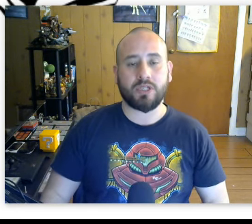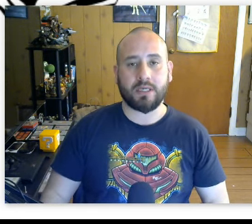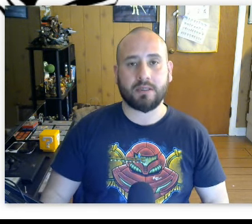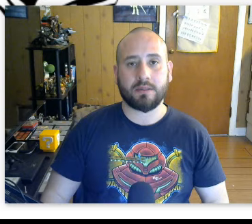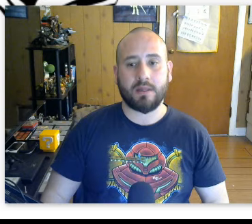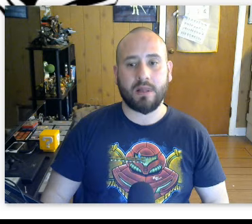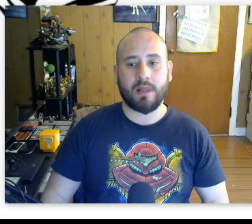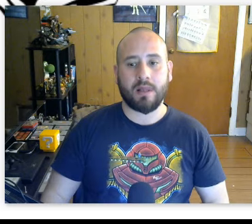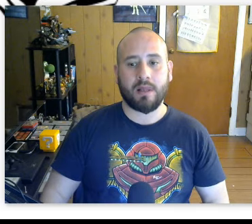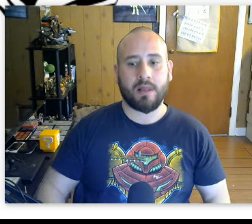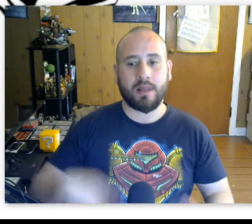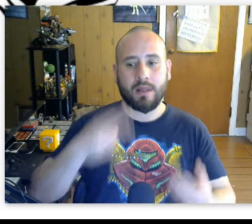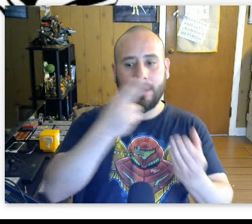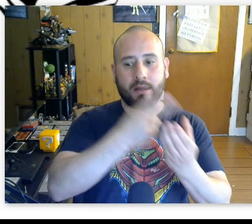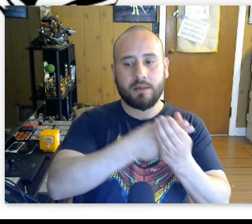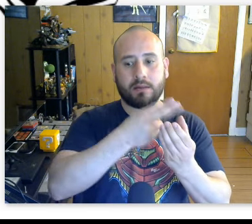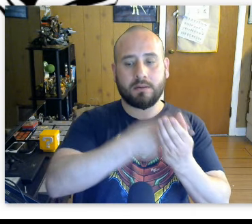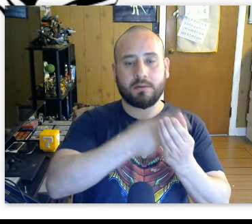Sushi.